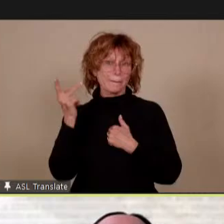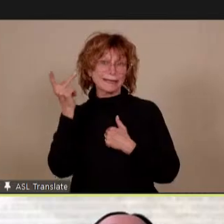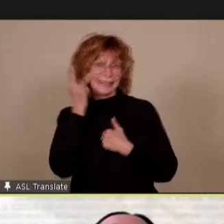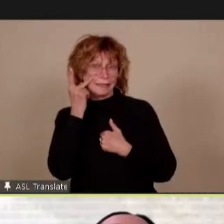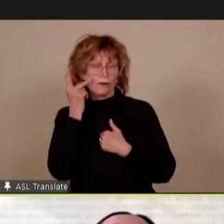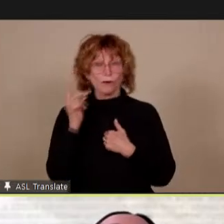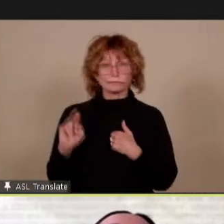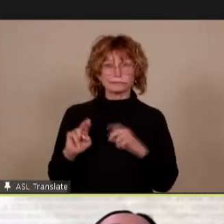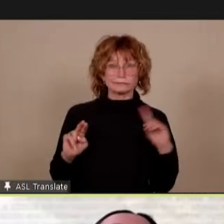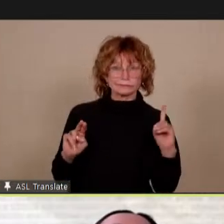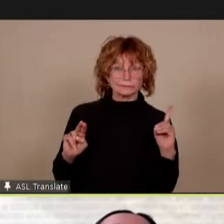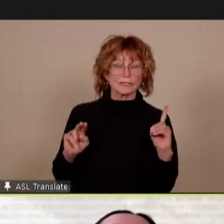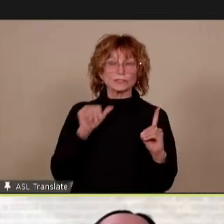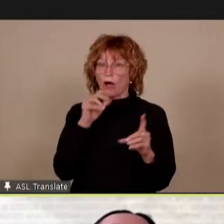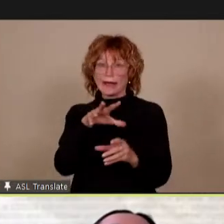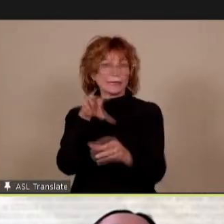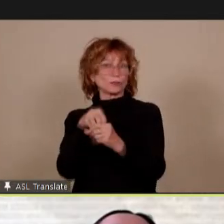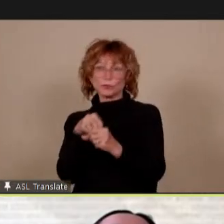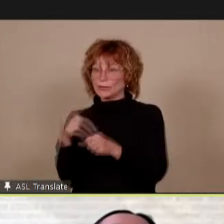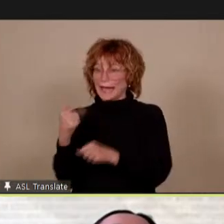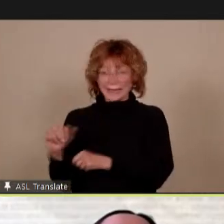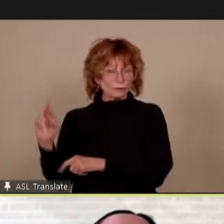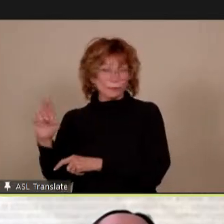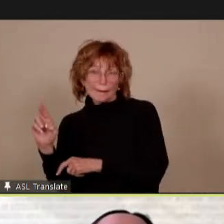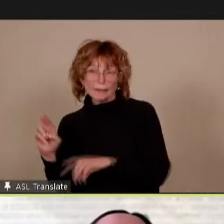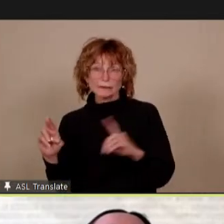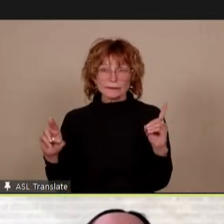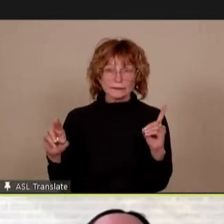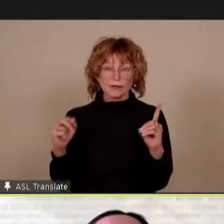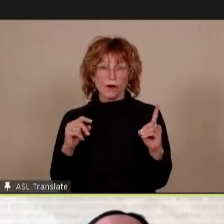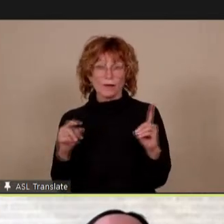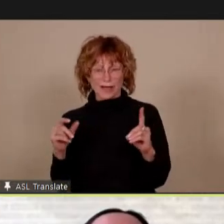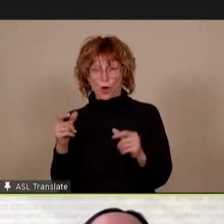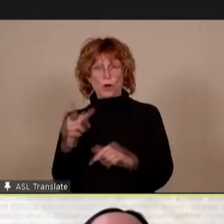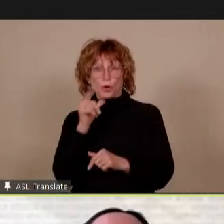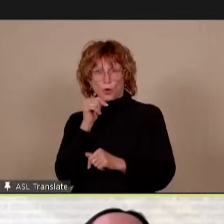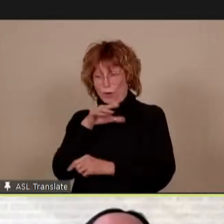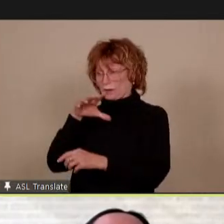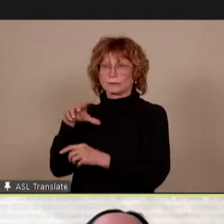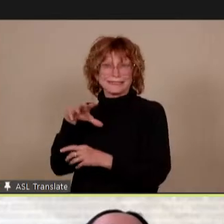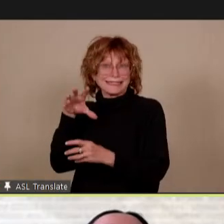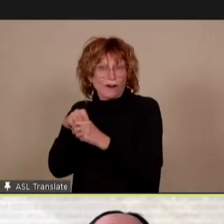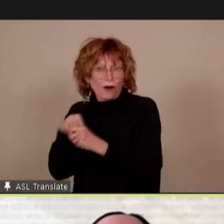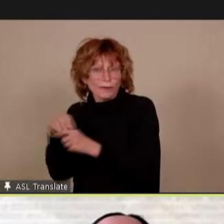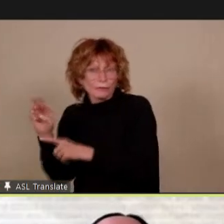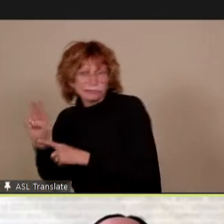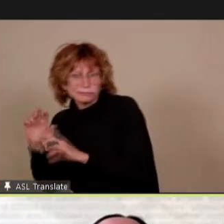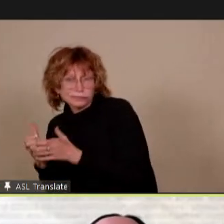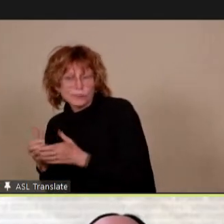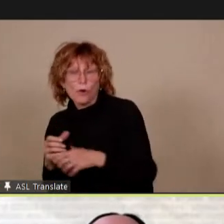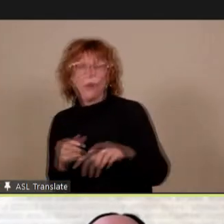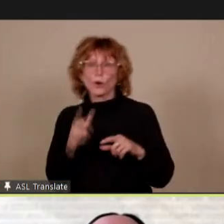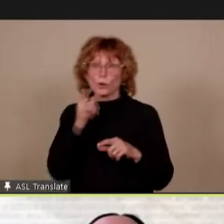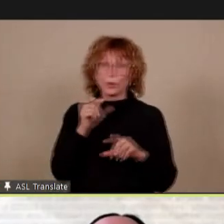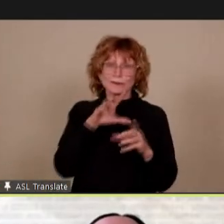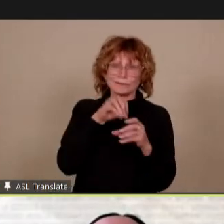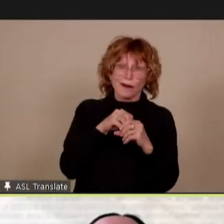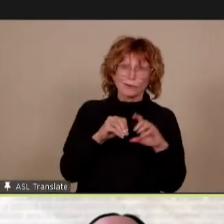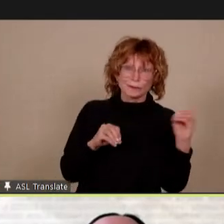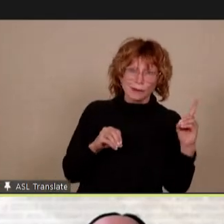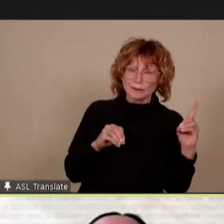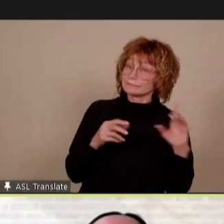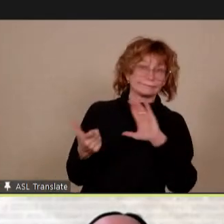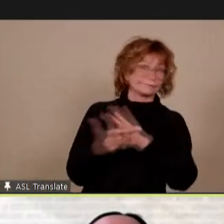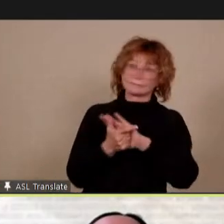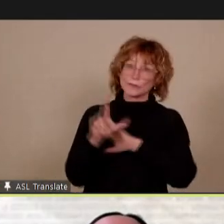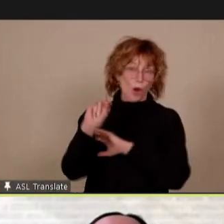means that it shouldn't include any consideration of partisanship at all. So the purpose of this